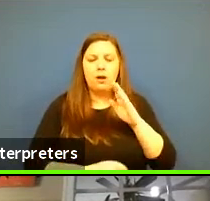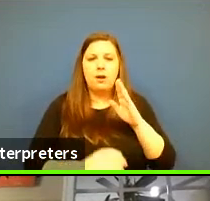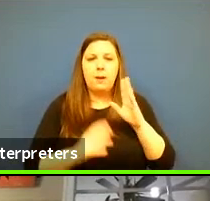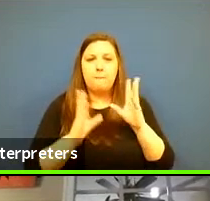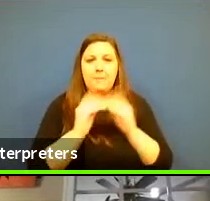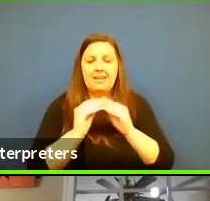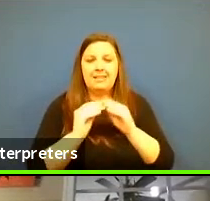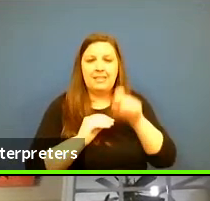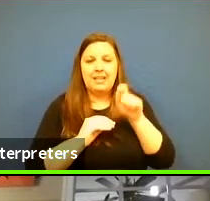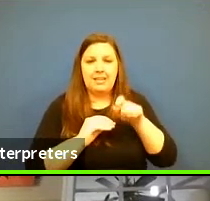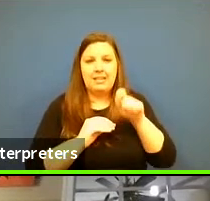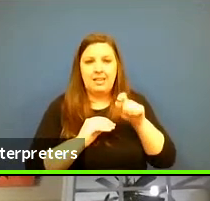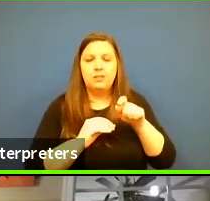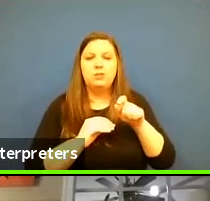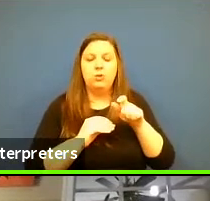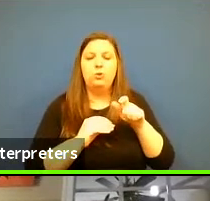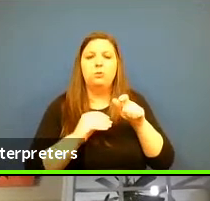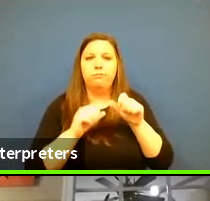end of the year,